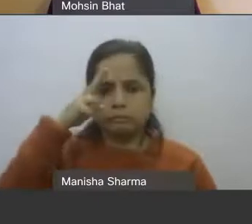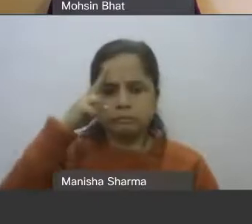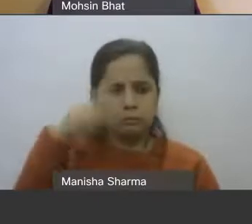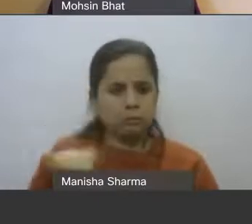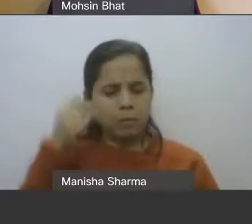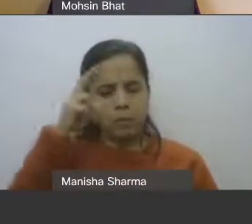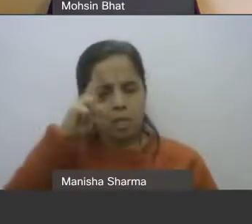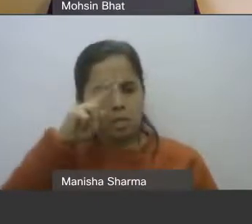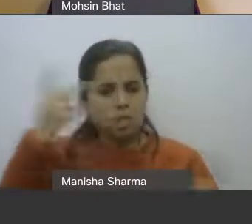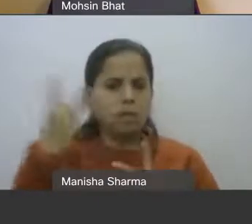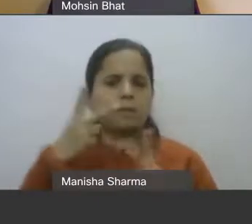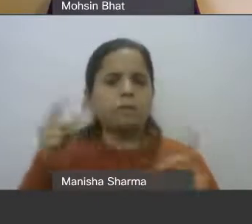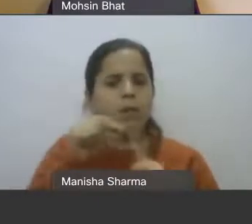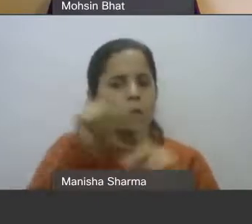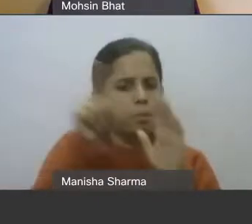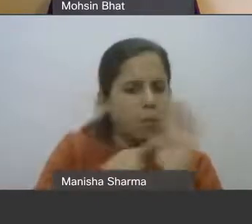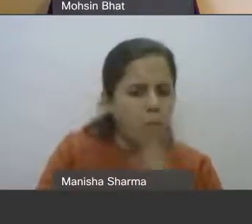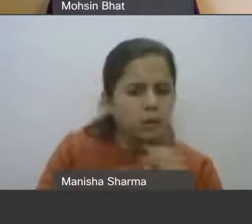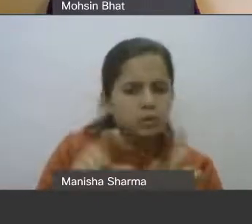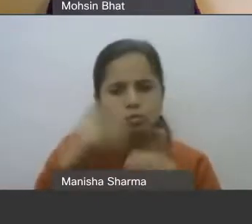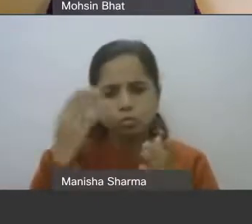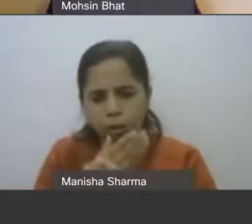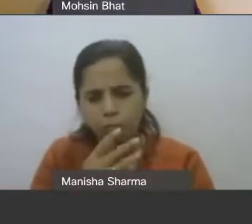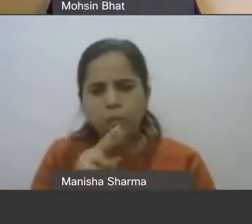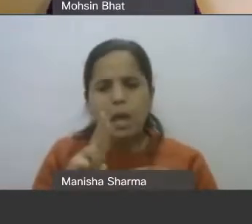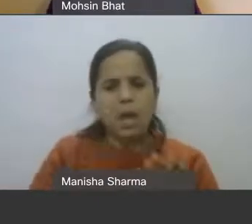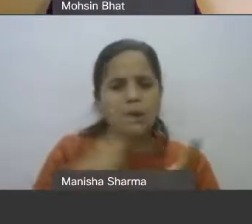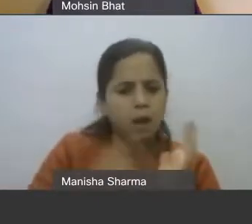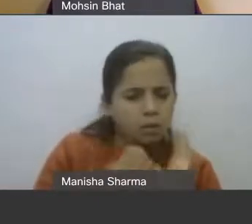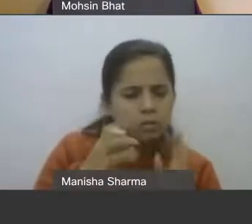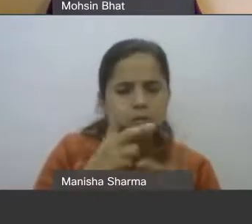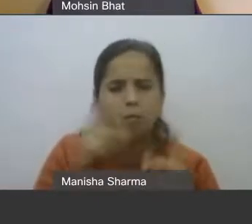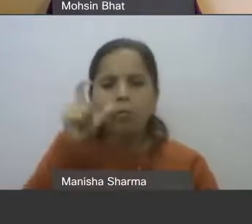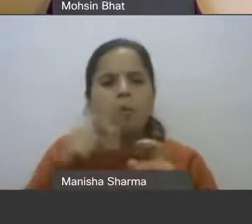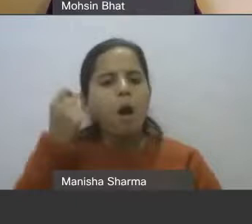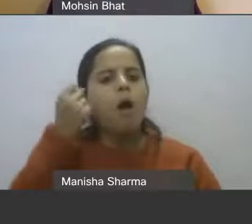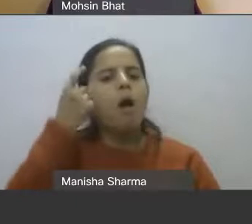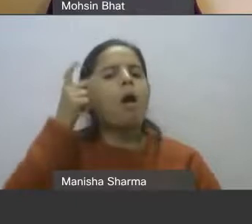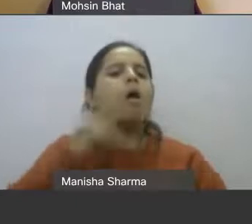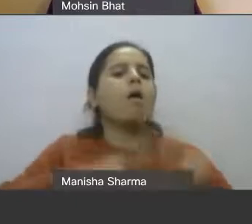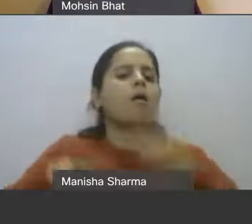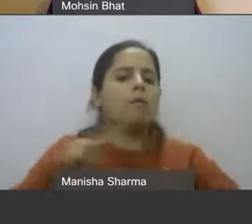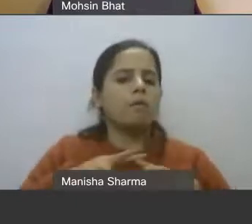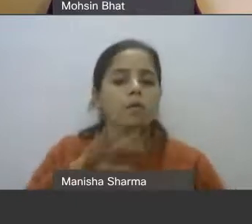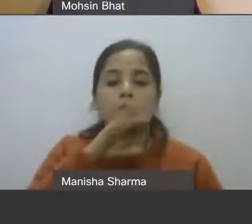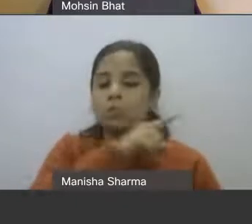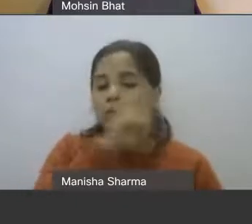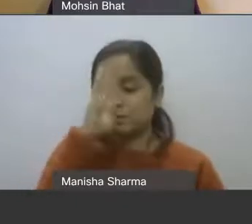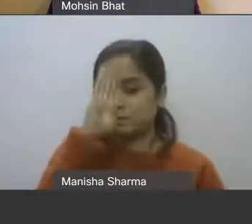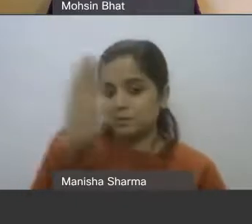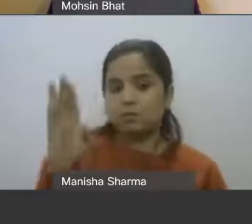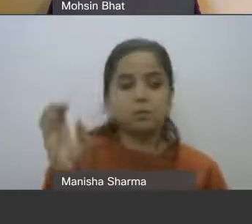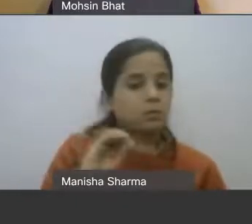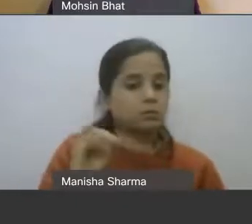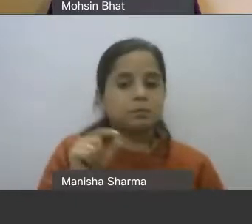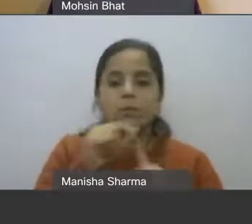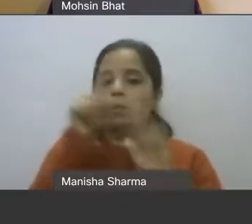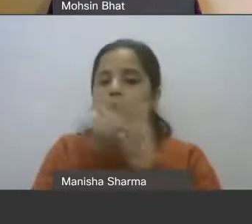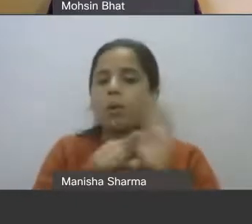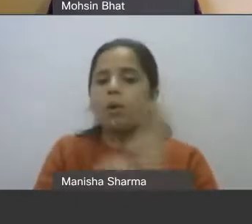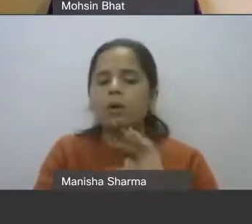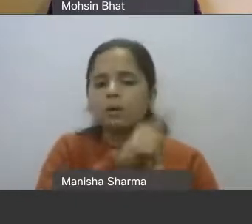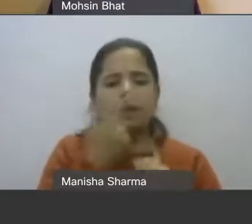understand policies, documentary policies like NRC, among other things, that they are not straightforward, innocent policies of